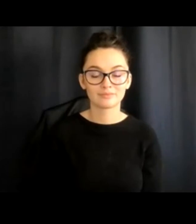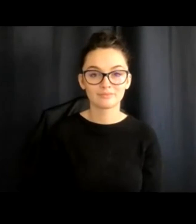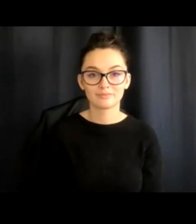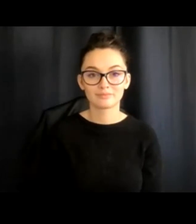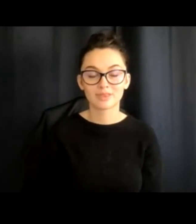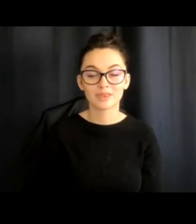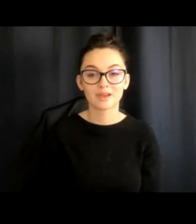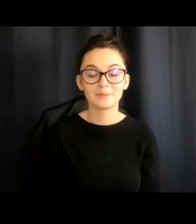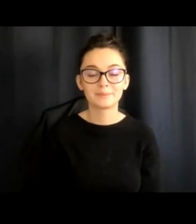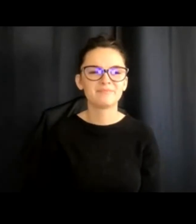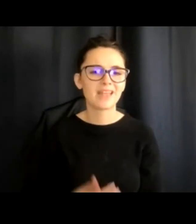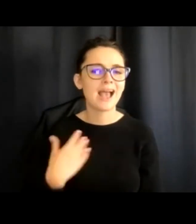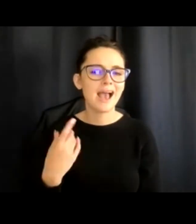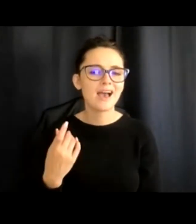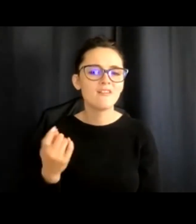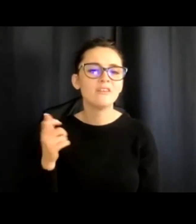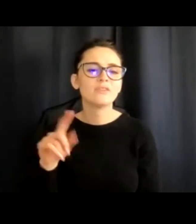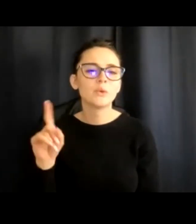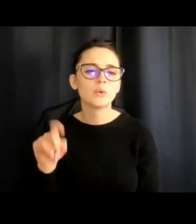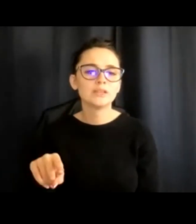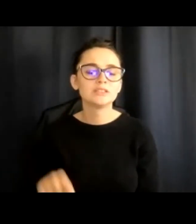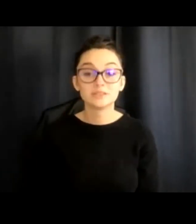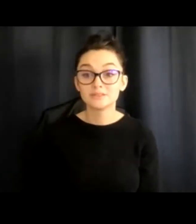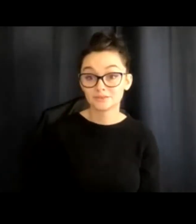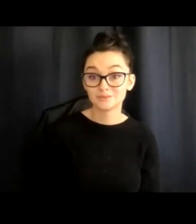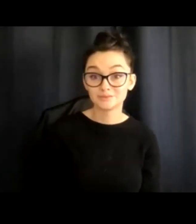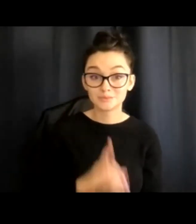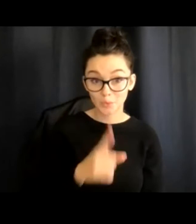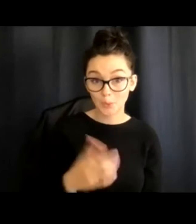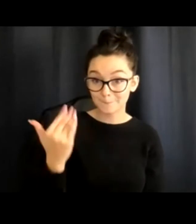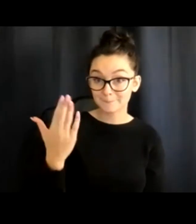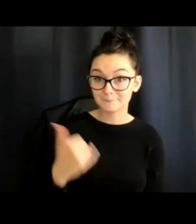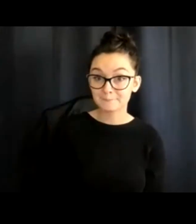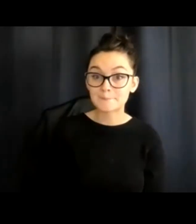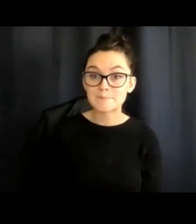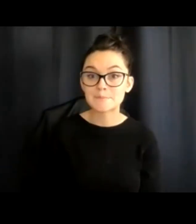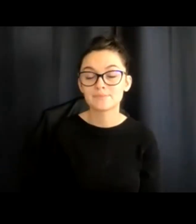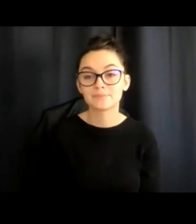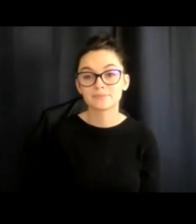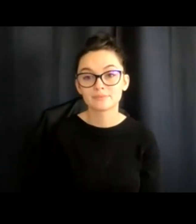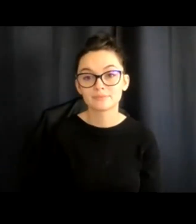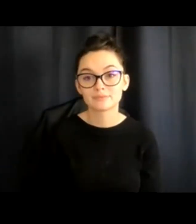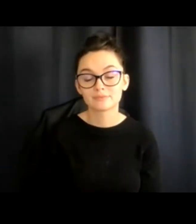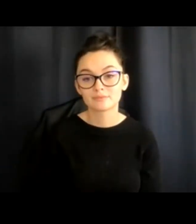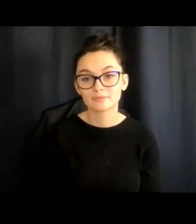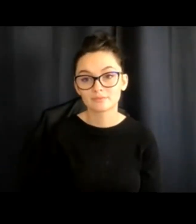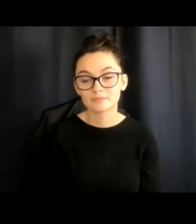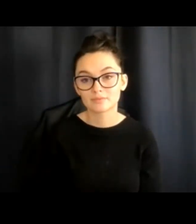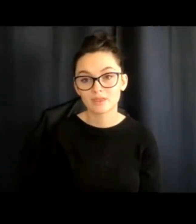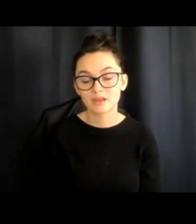I have a couple questions. Okay, what's your questions? What is a